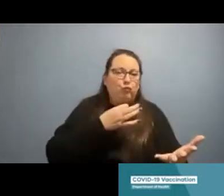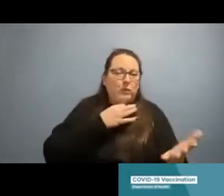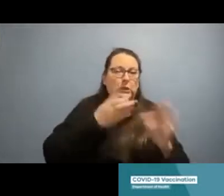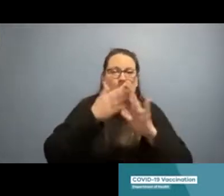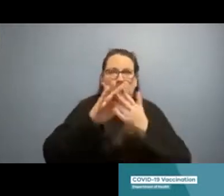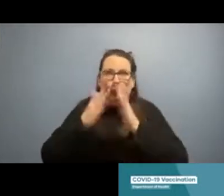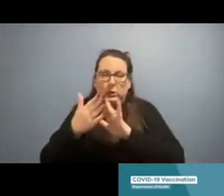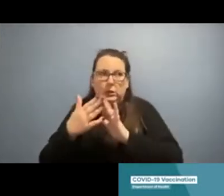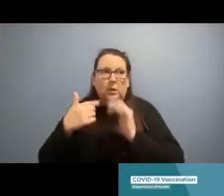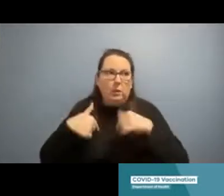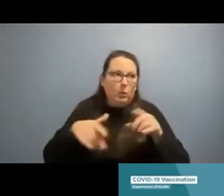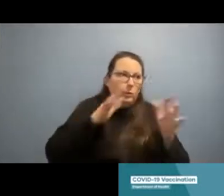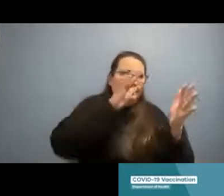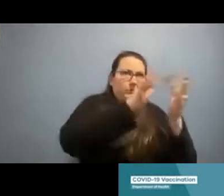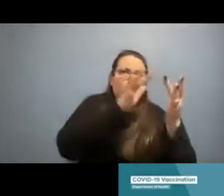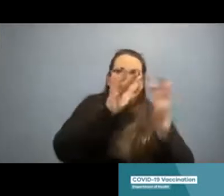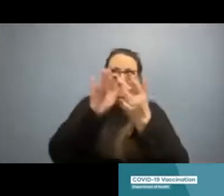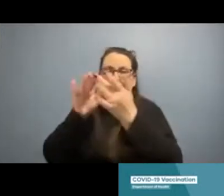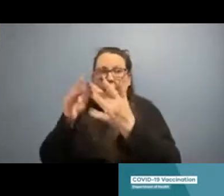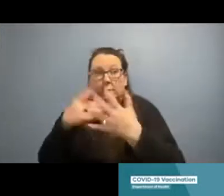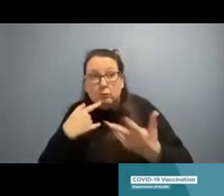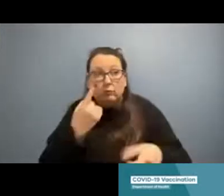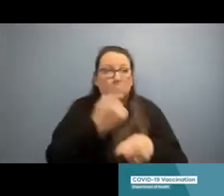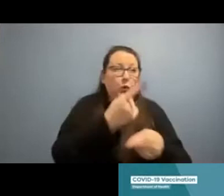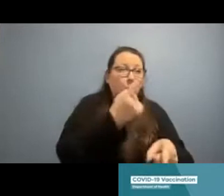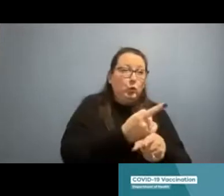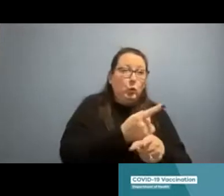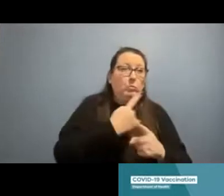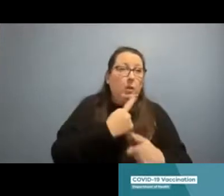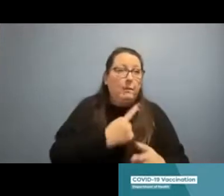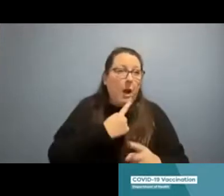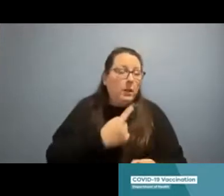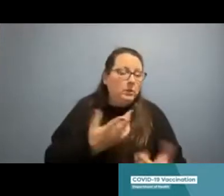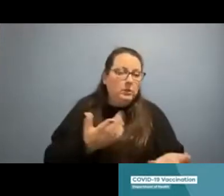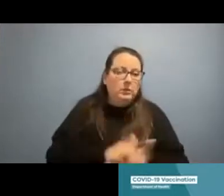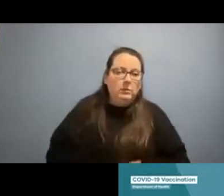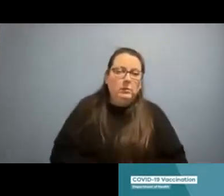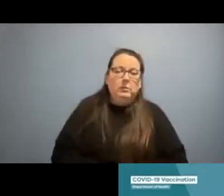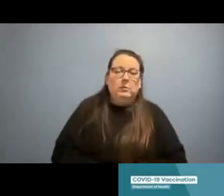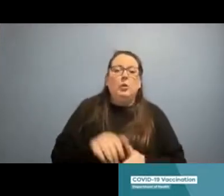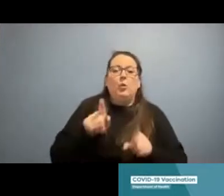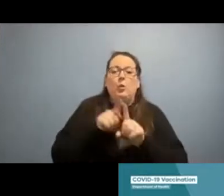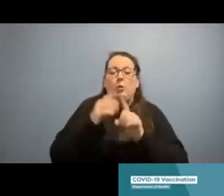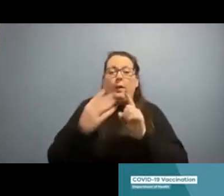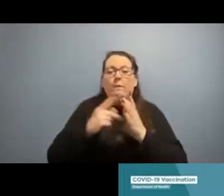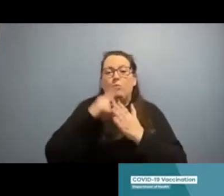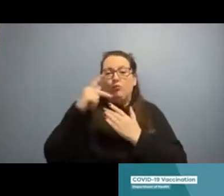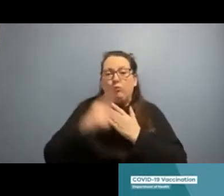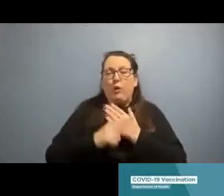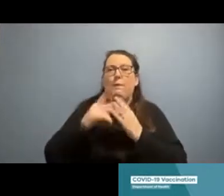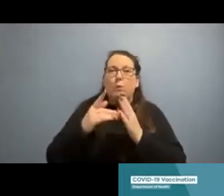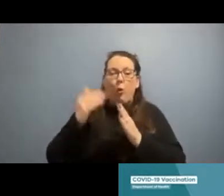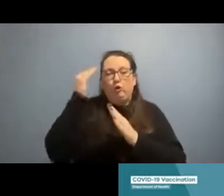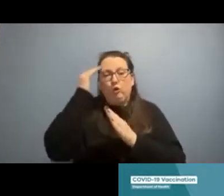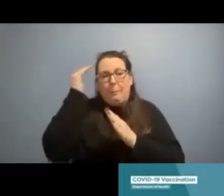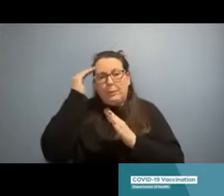them first so that we can talk to them and advise them. We are also have a program called the Champions Program, Cal